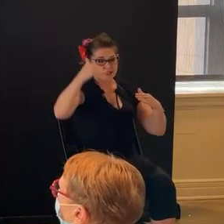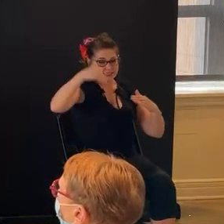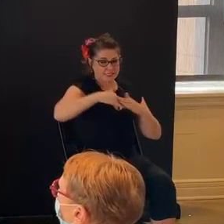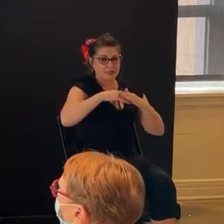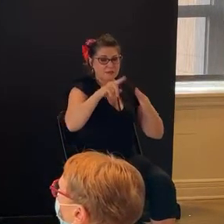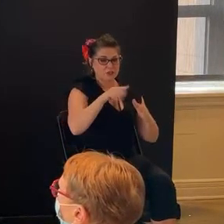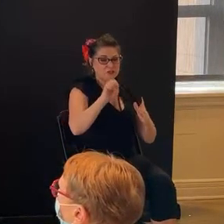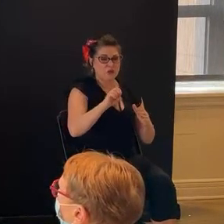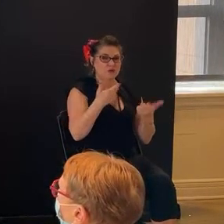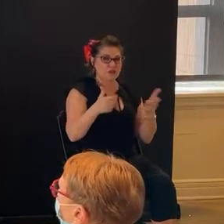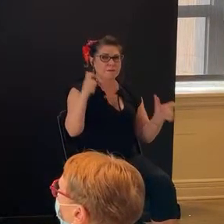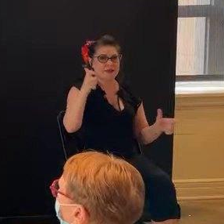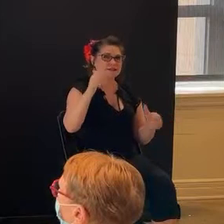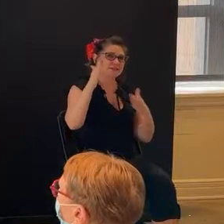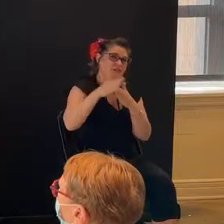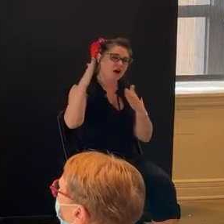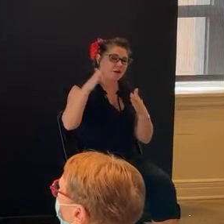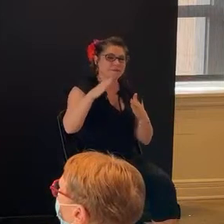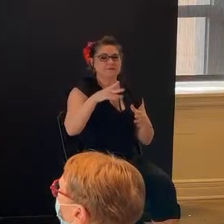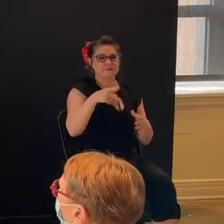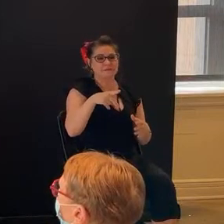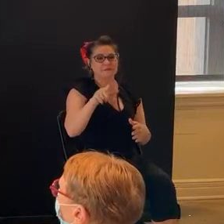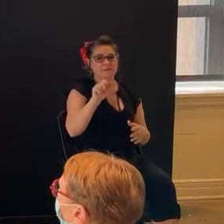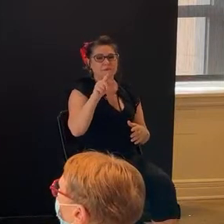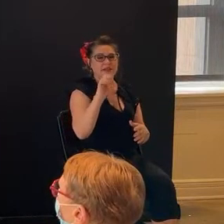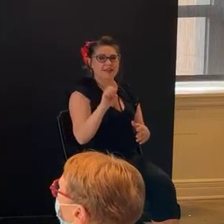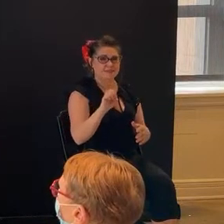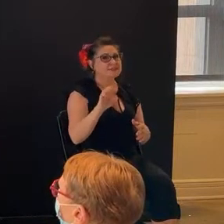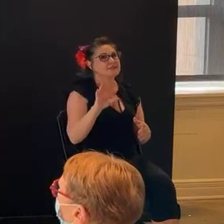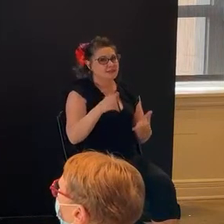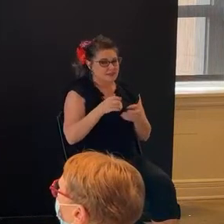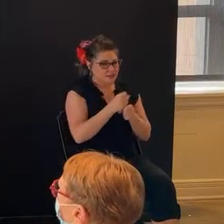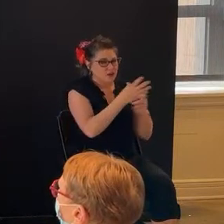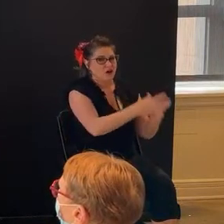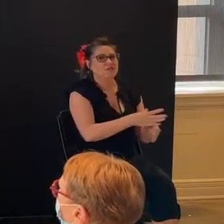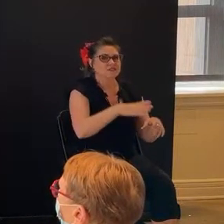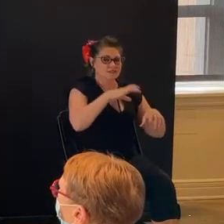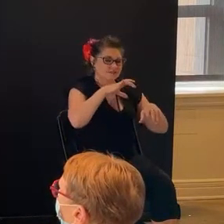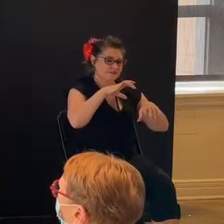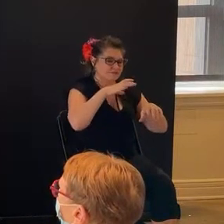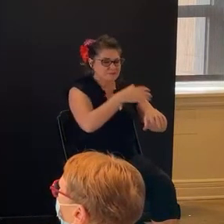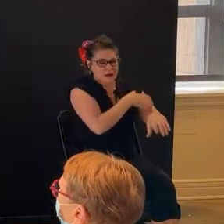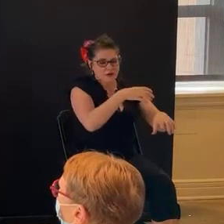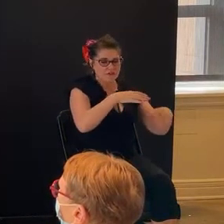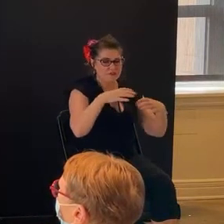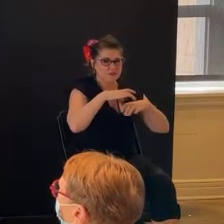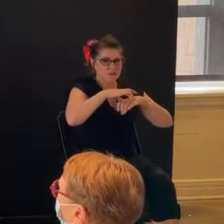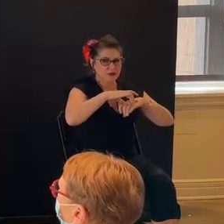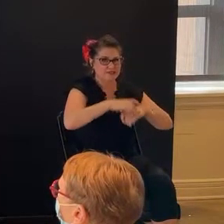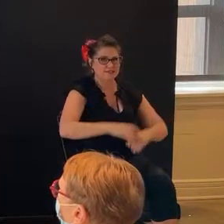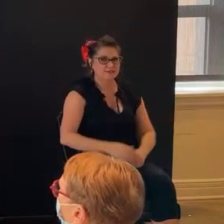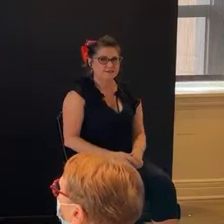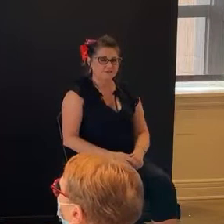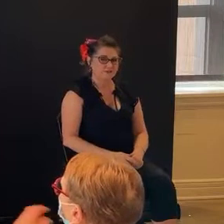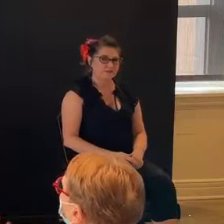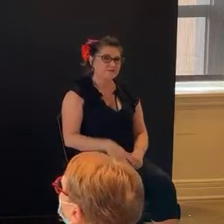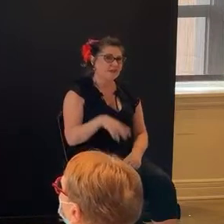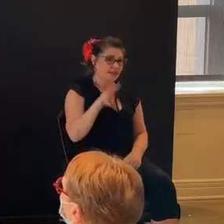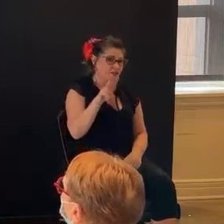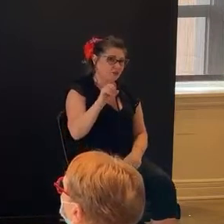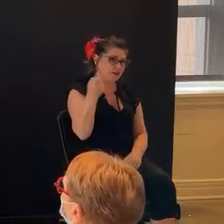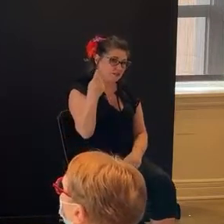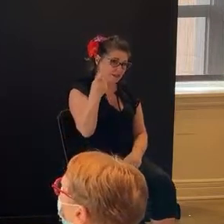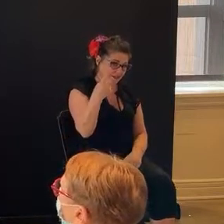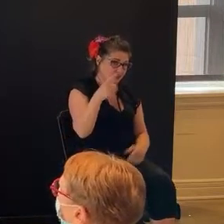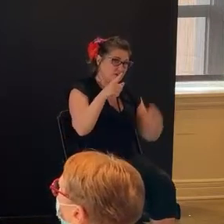zones, and there are no more powerful quakes than those that come from subduction zones. The 2011